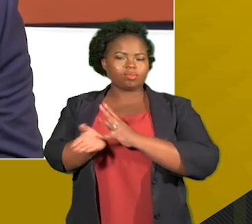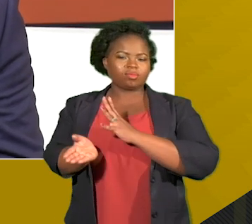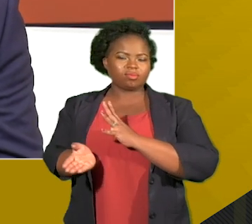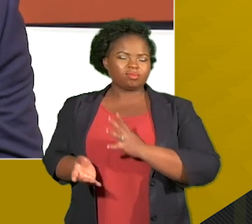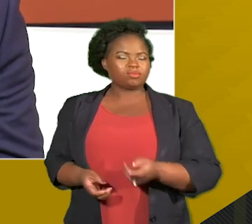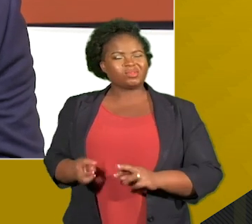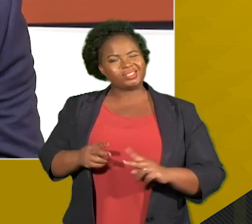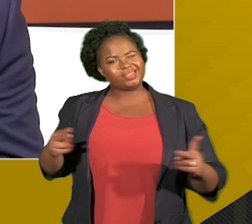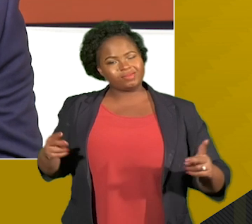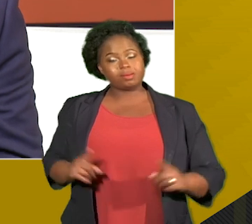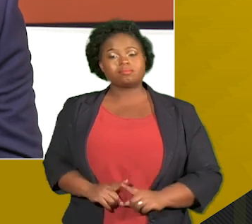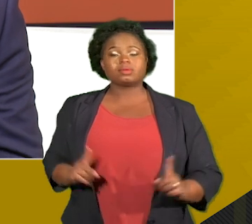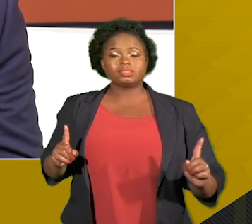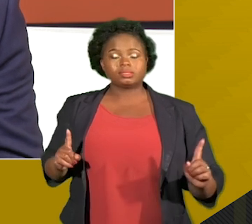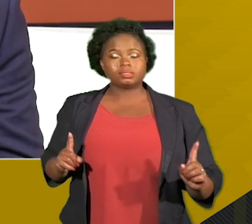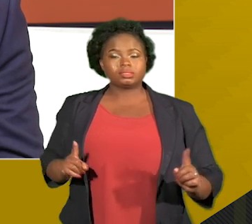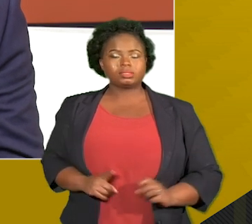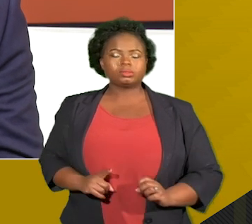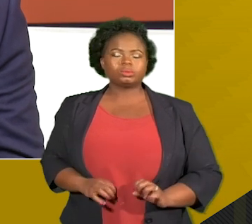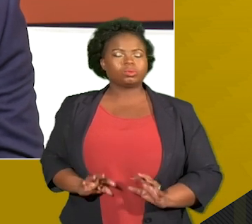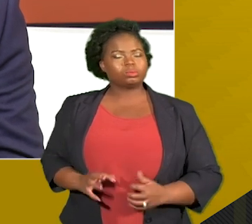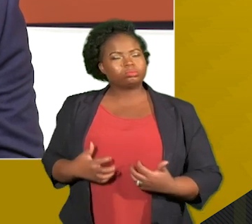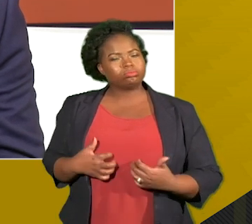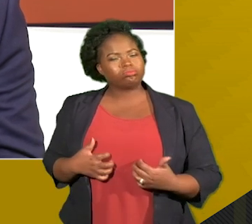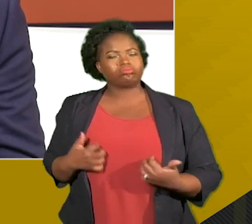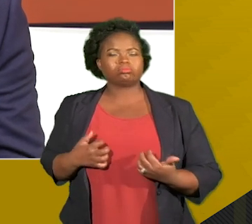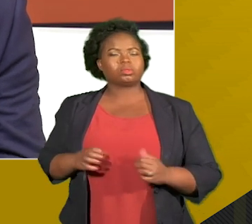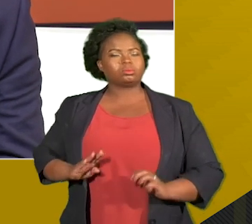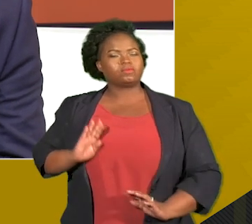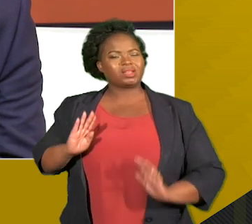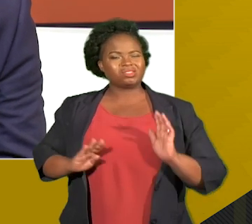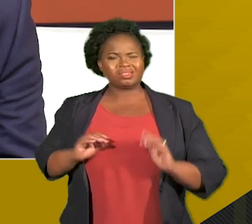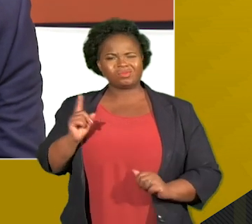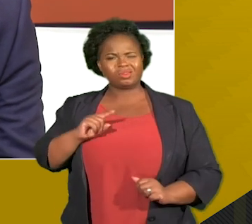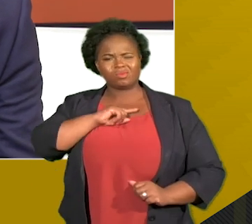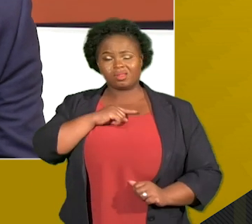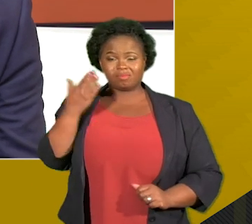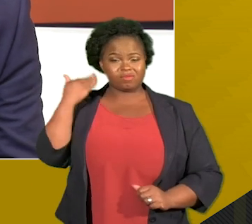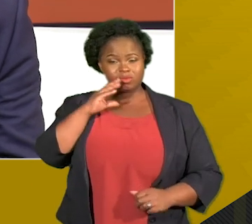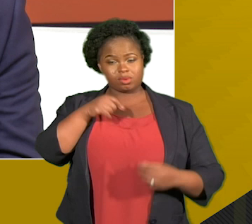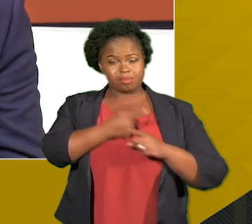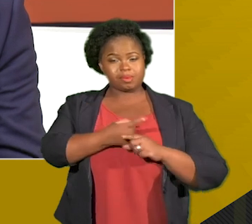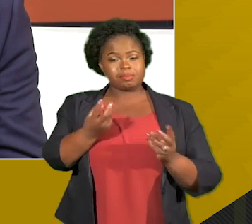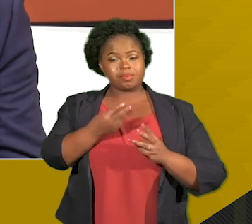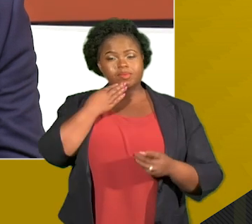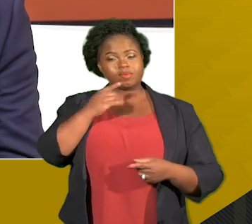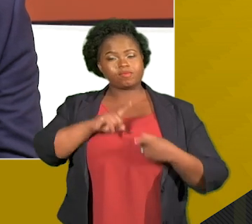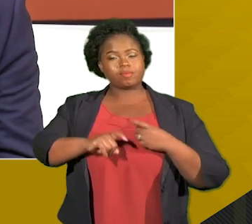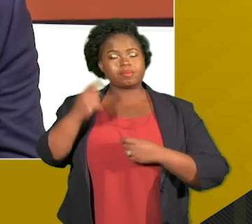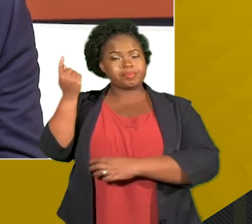everywhere, but the most frustrating thing for artists, and you were talking about rural artists,